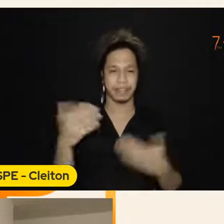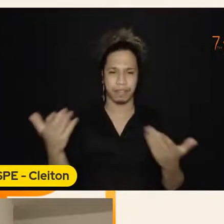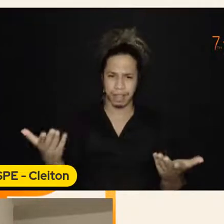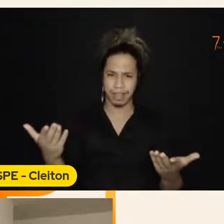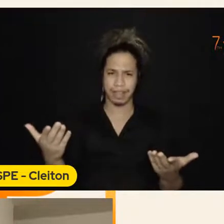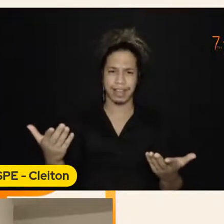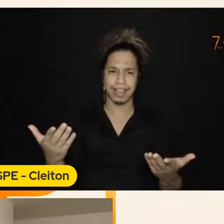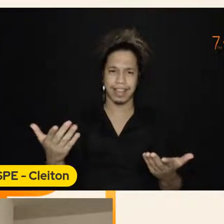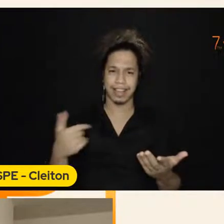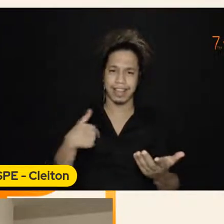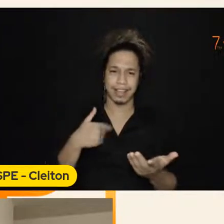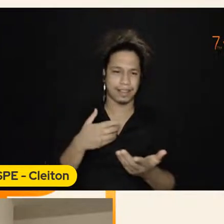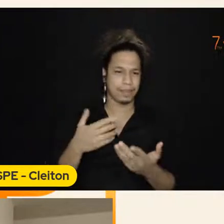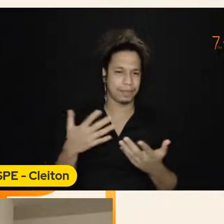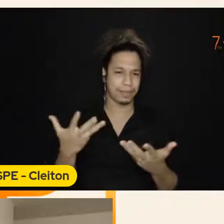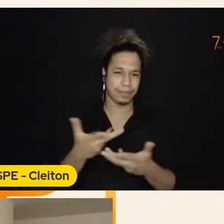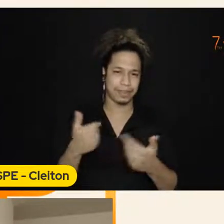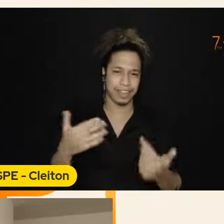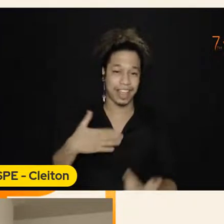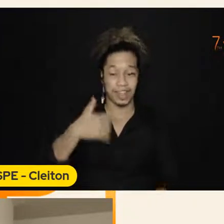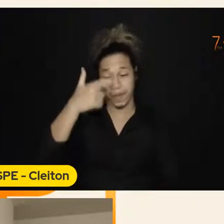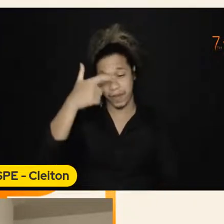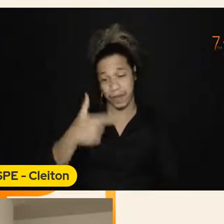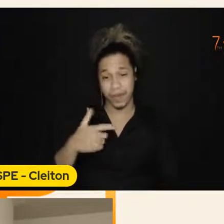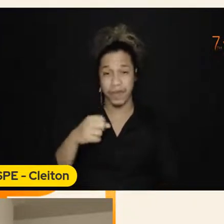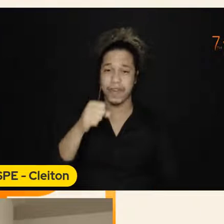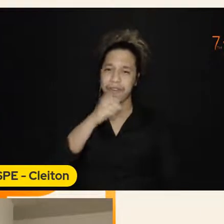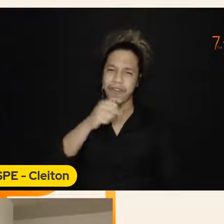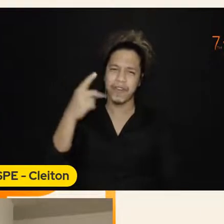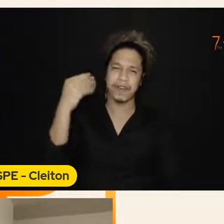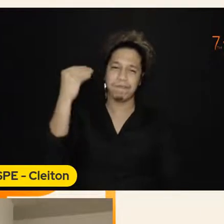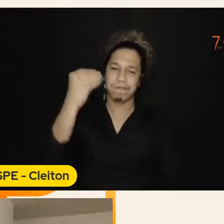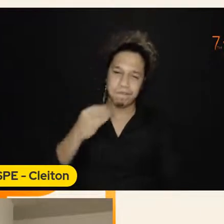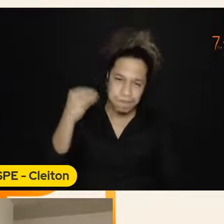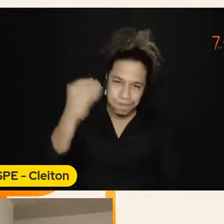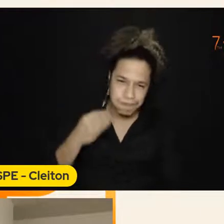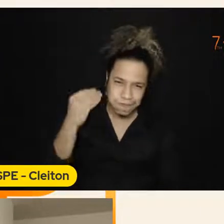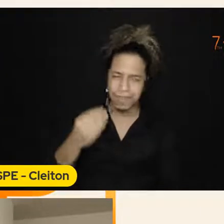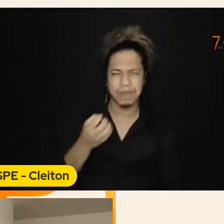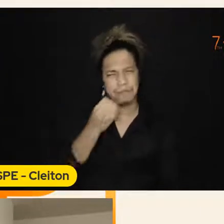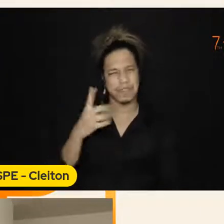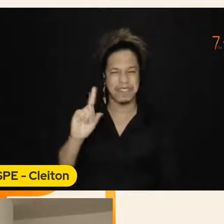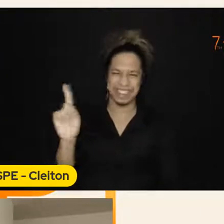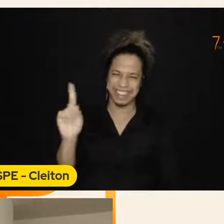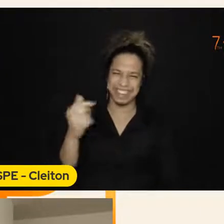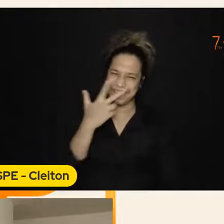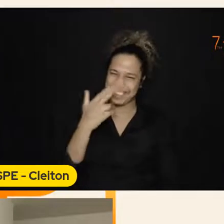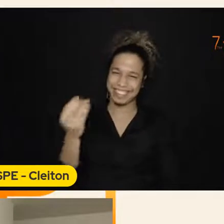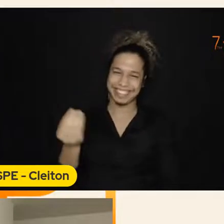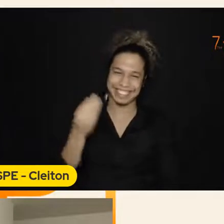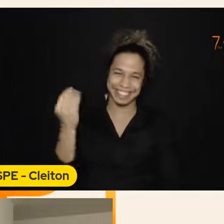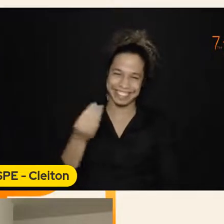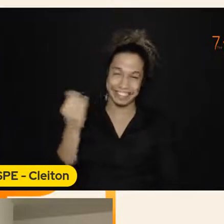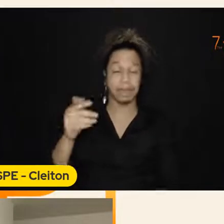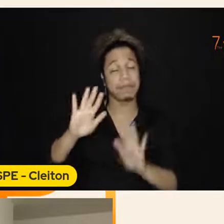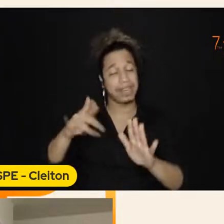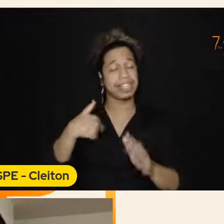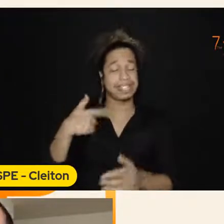to begin by you saying that I'm an old, experienced person, but that's okay. I'll take that as a